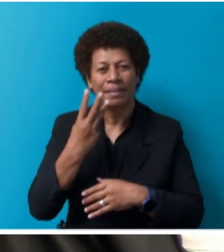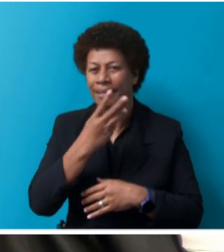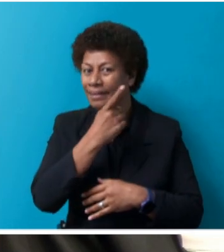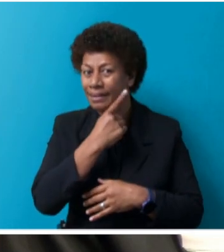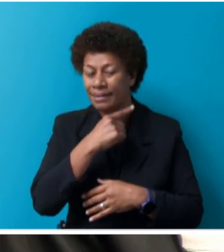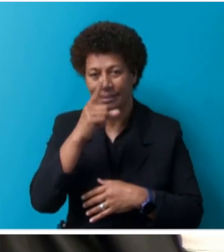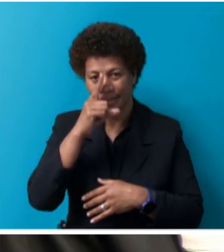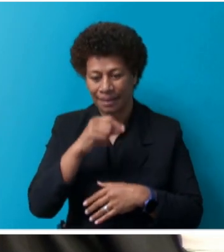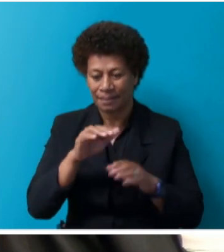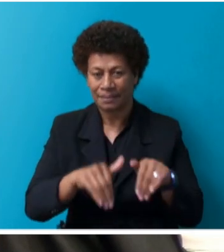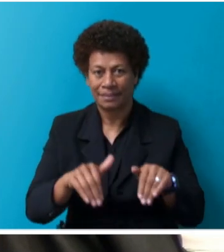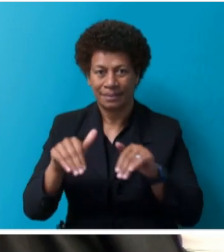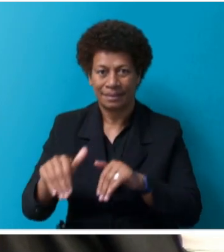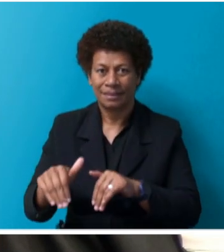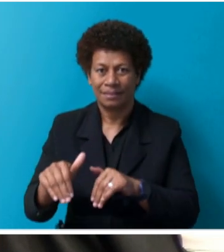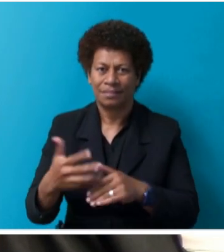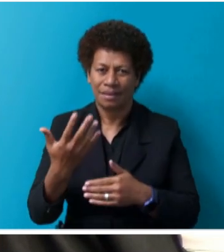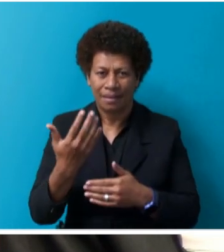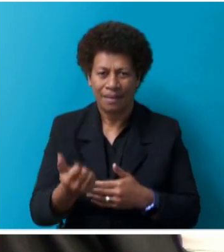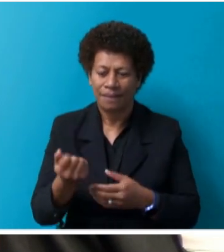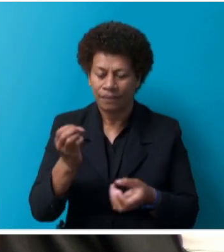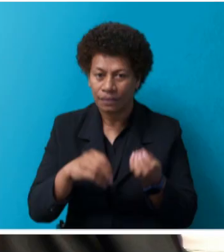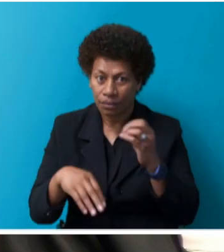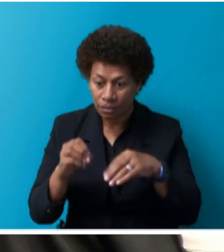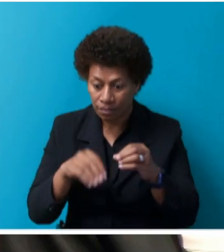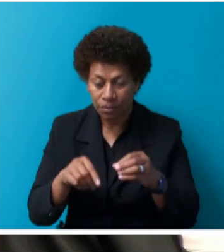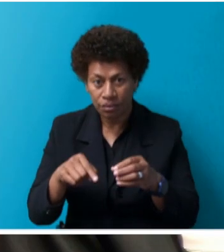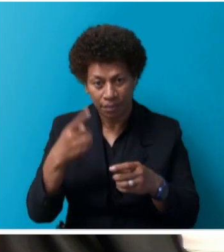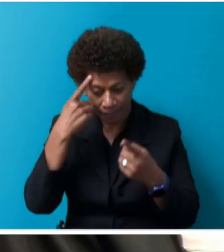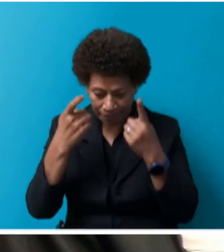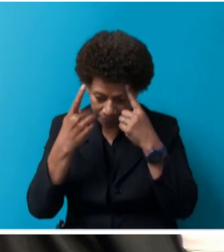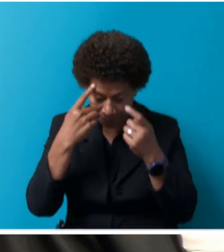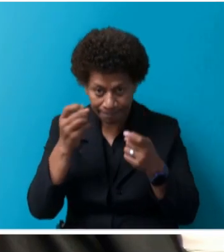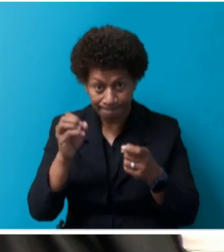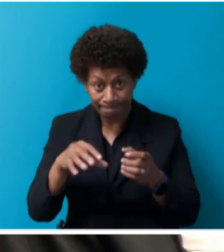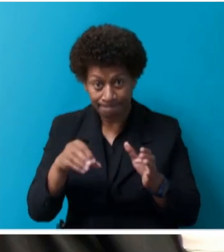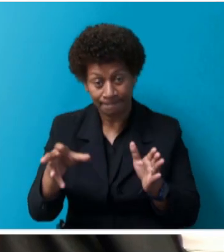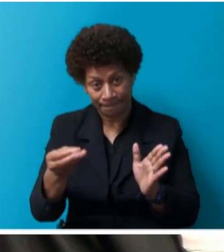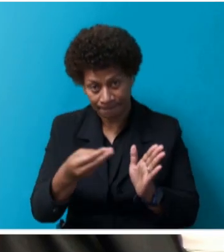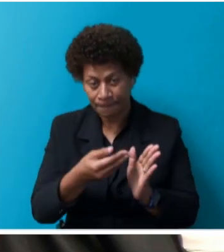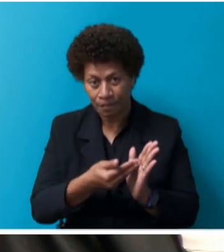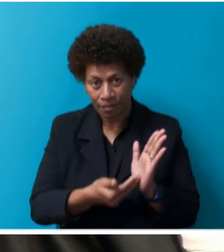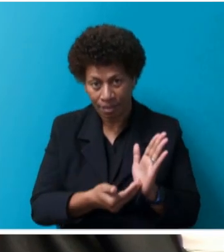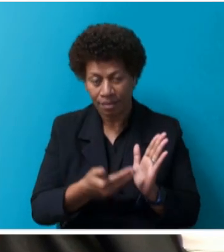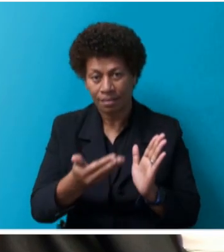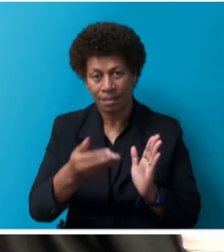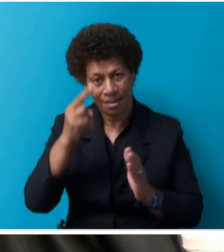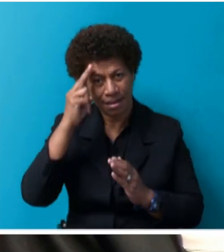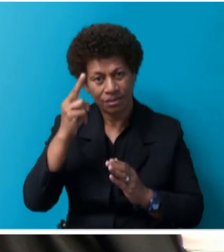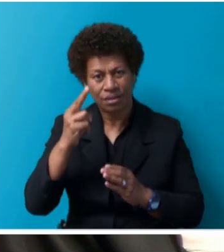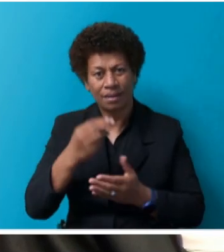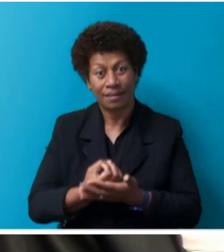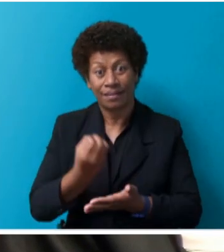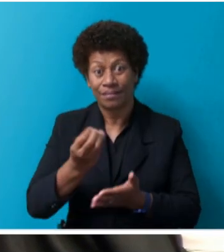fully participate, have their contributions recognized, to thrive, driving the national's economic growth and